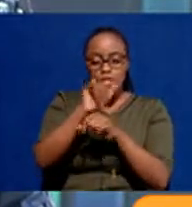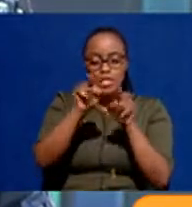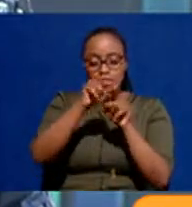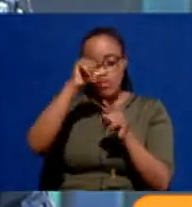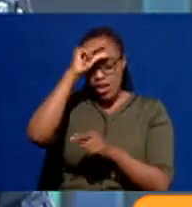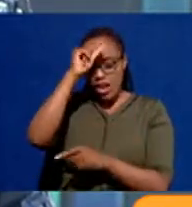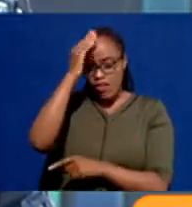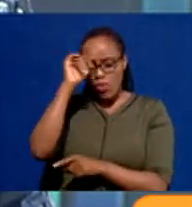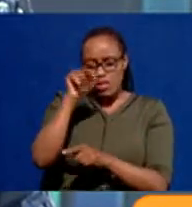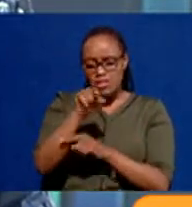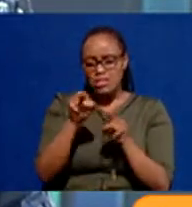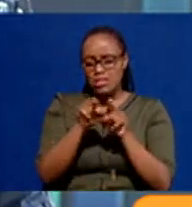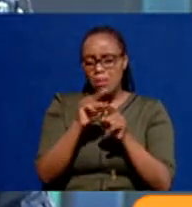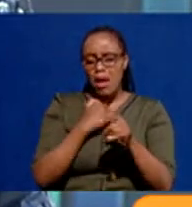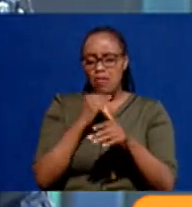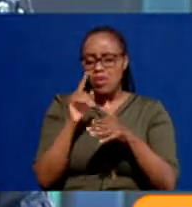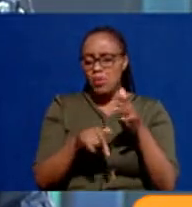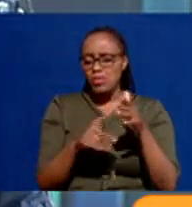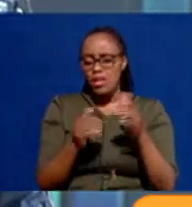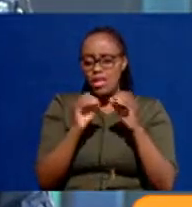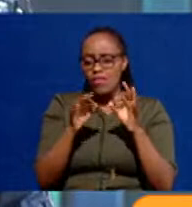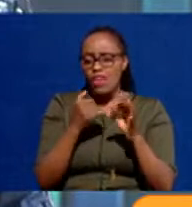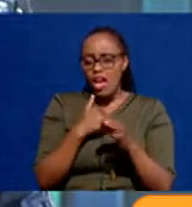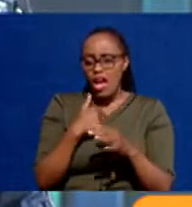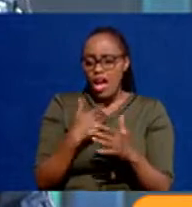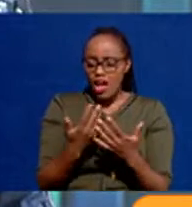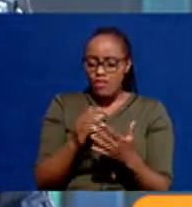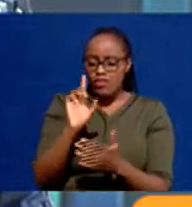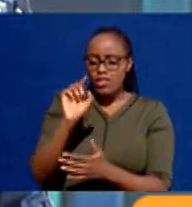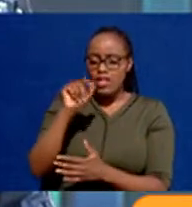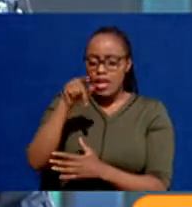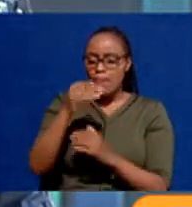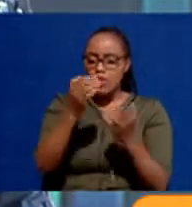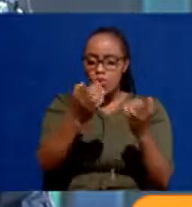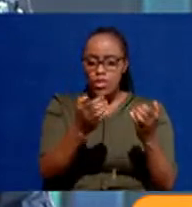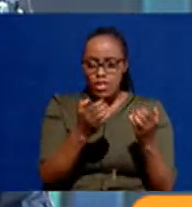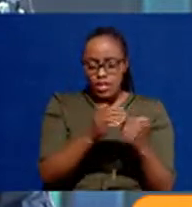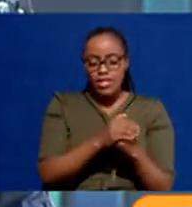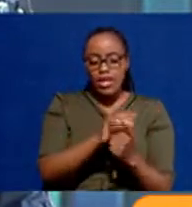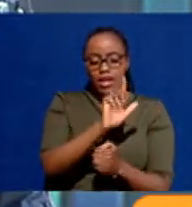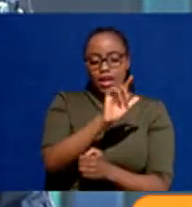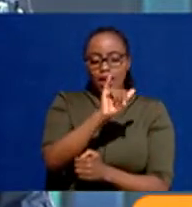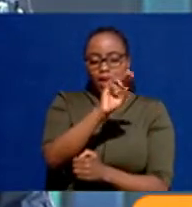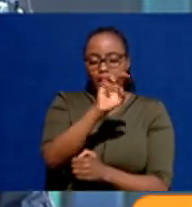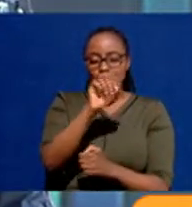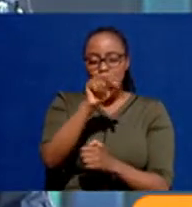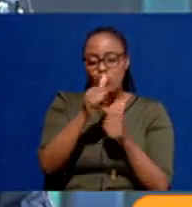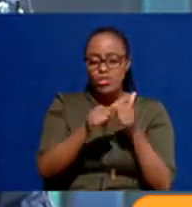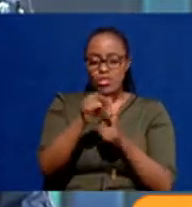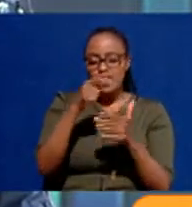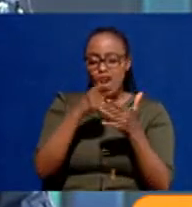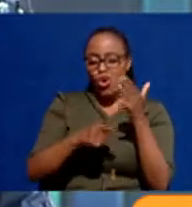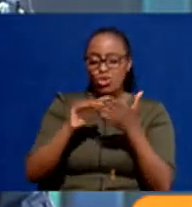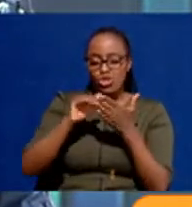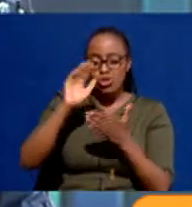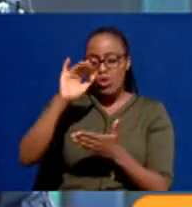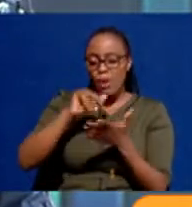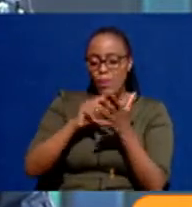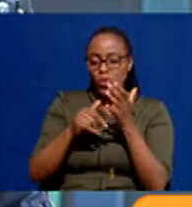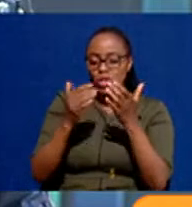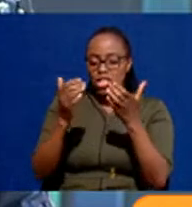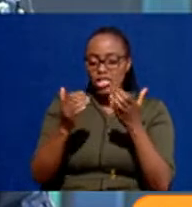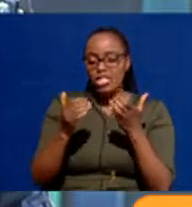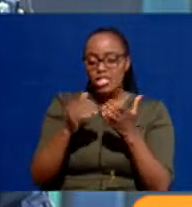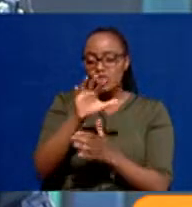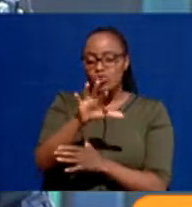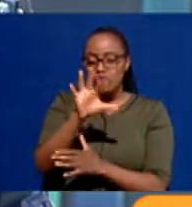because that is like having, if you have a bag of DAP, then you need a bag of lime, and that's an extra cost. So we felt that we need to go